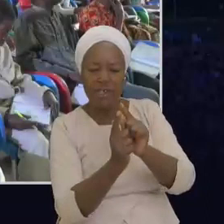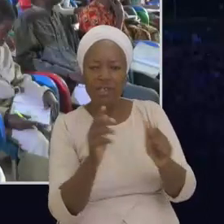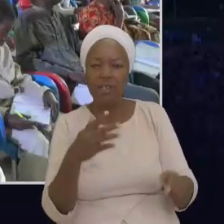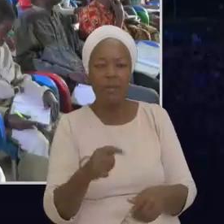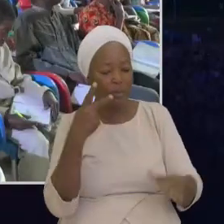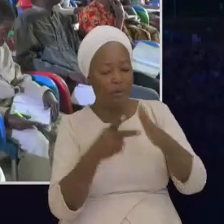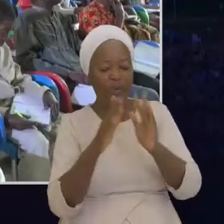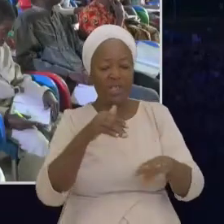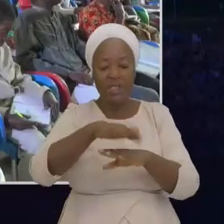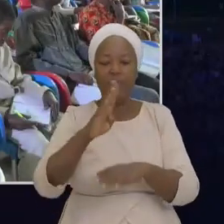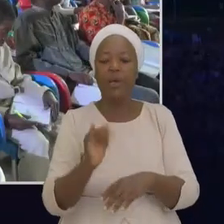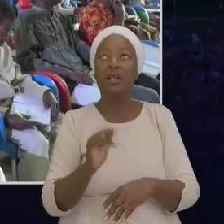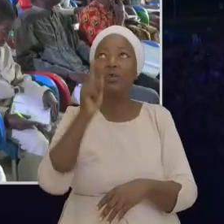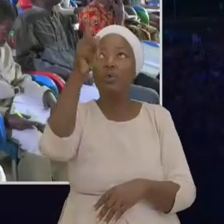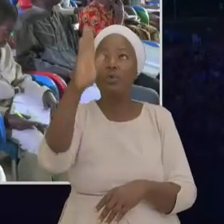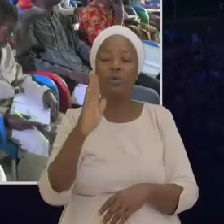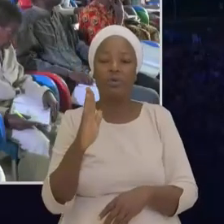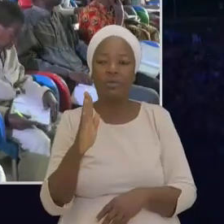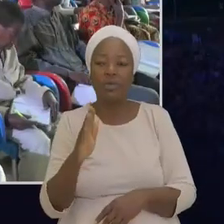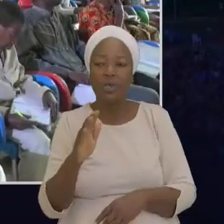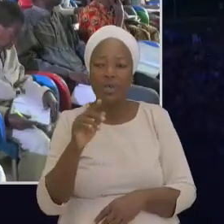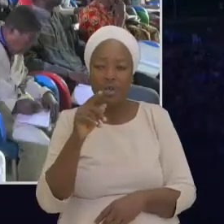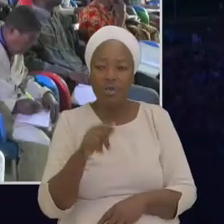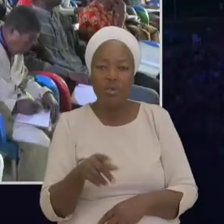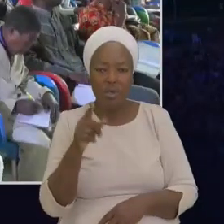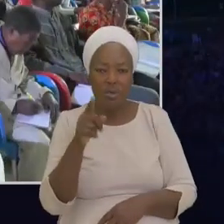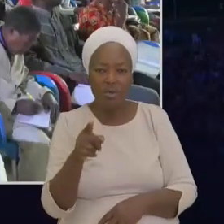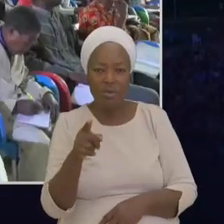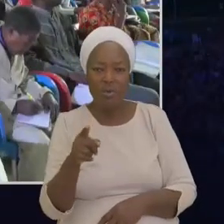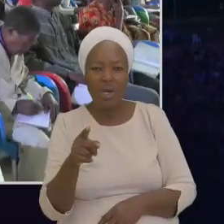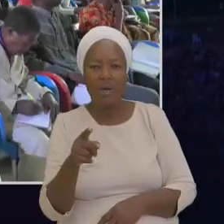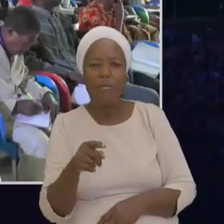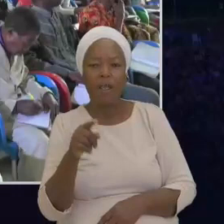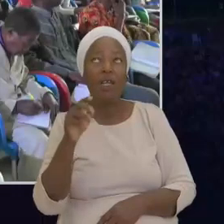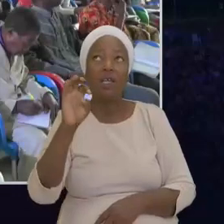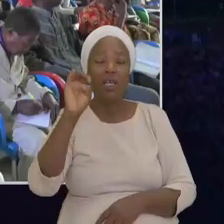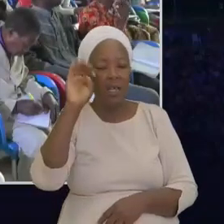God, you are brought out of Egypt.